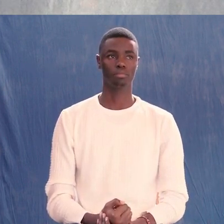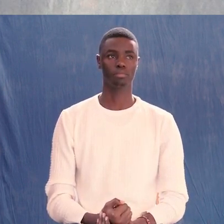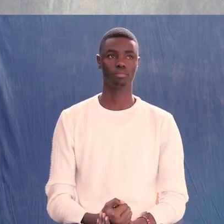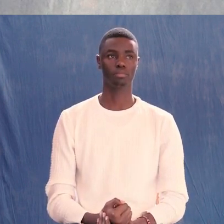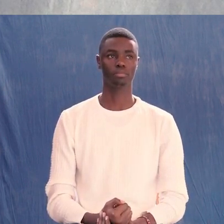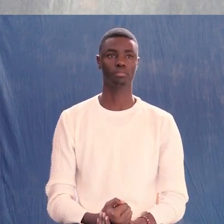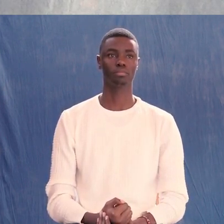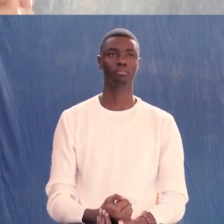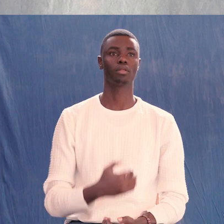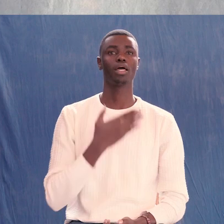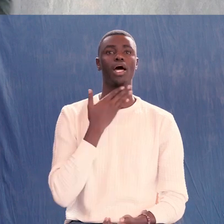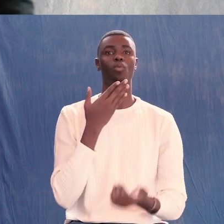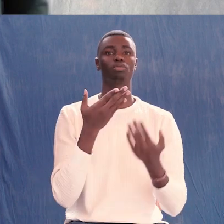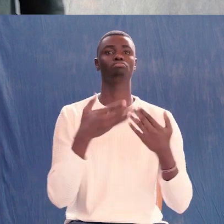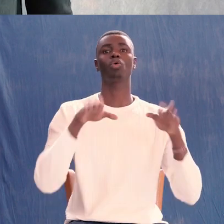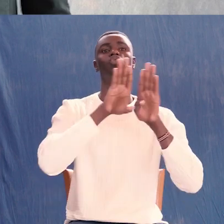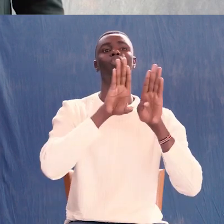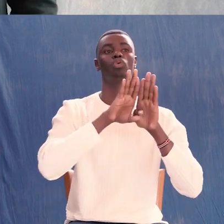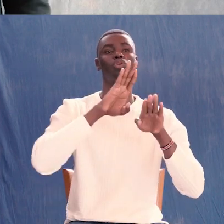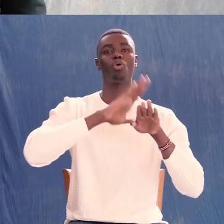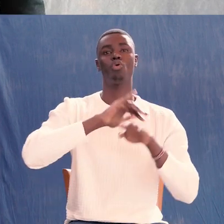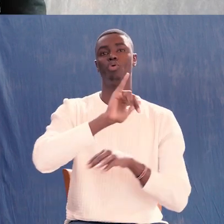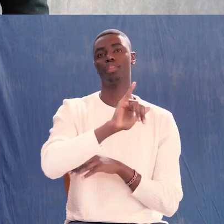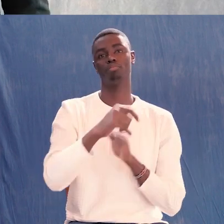And I want to close on that.